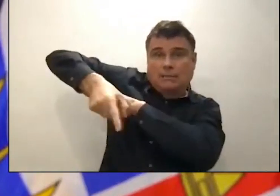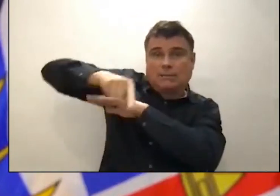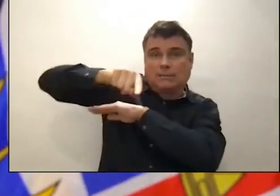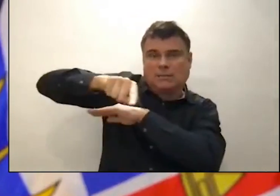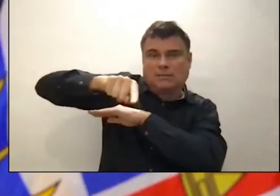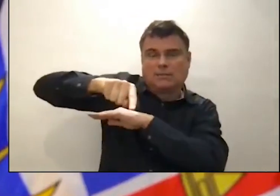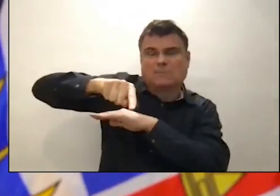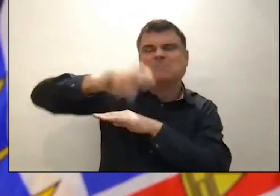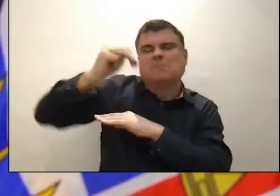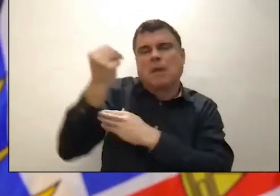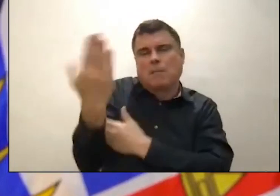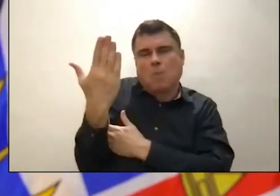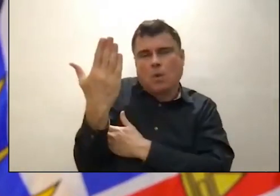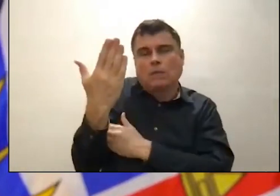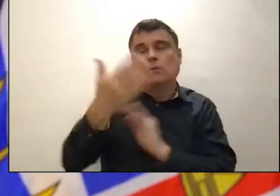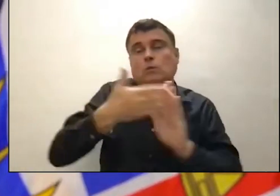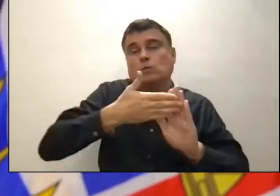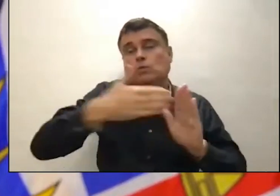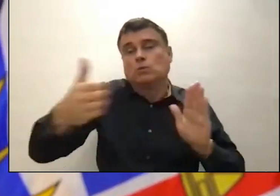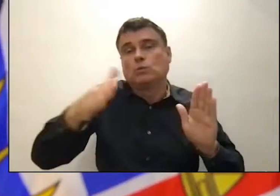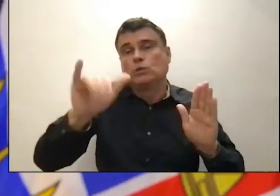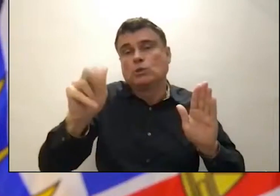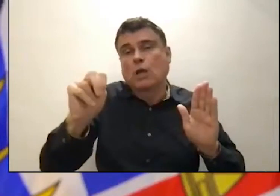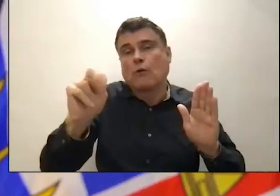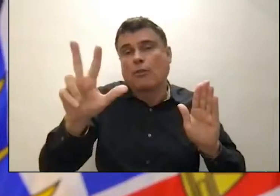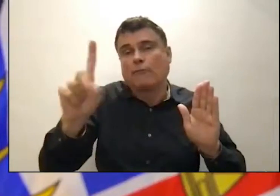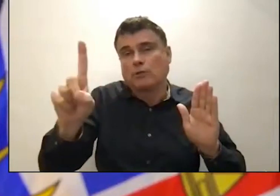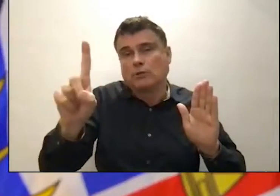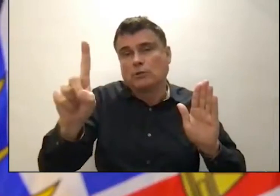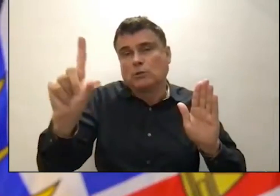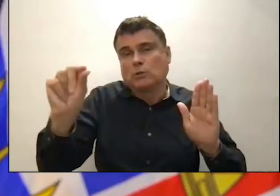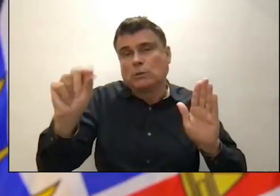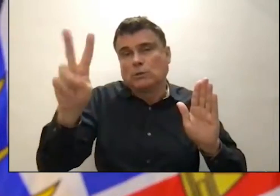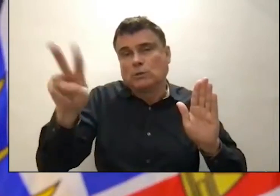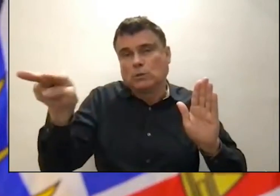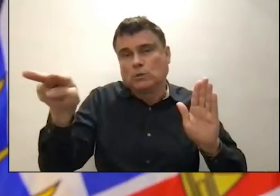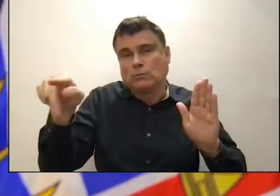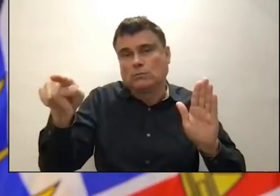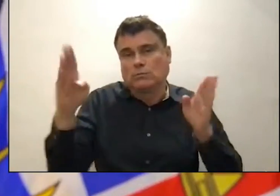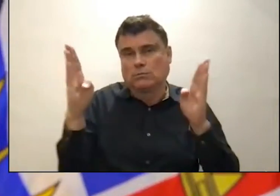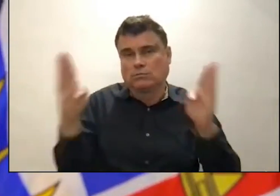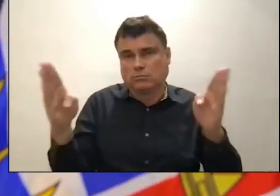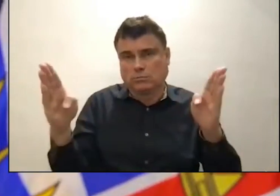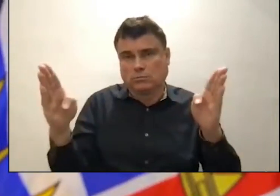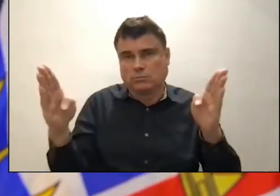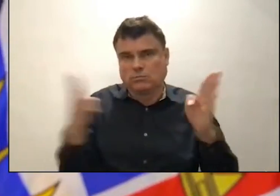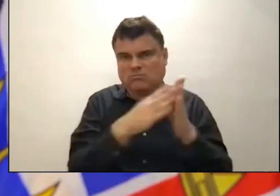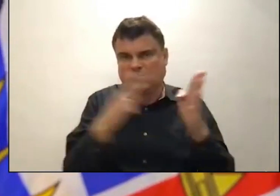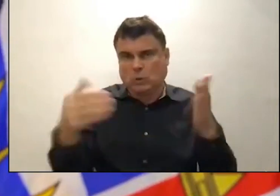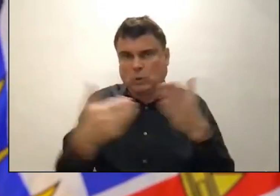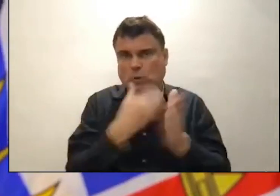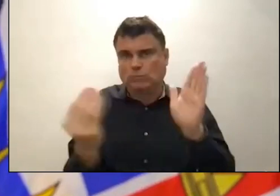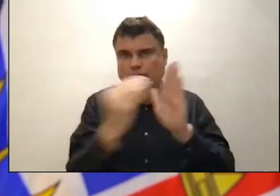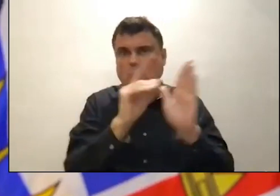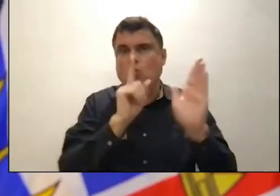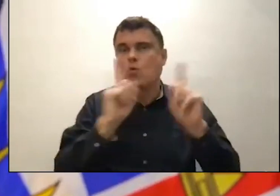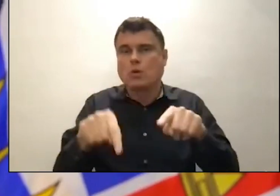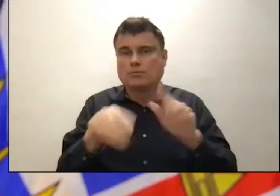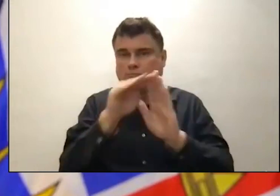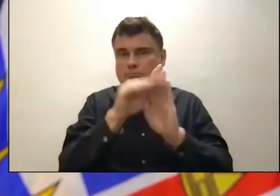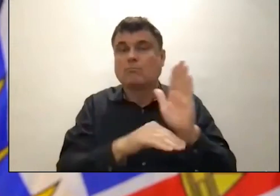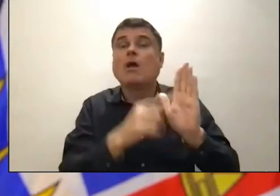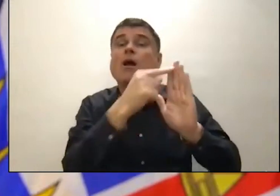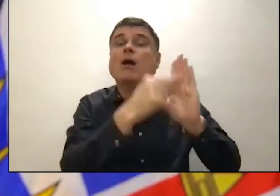2022. These amendments are about ensuring everyone is staying small, staying with the people they know, and